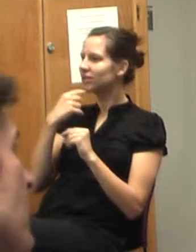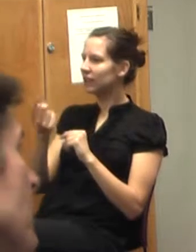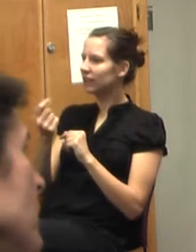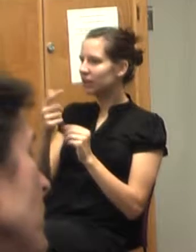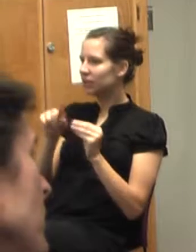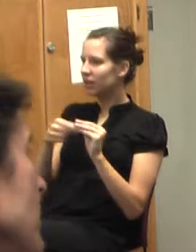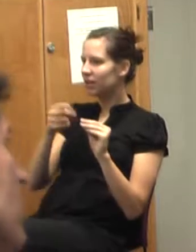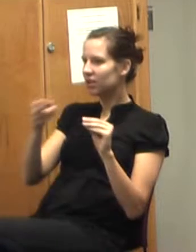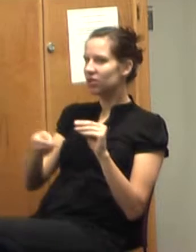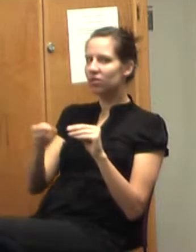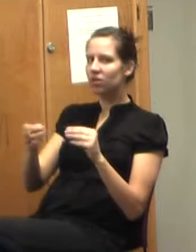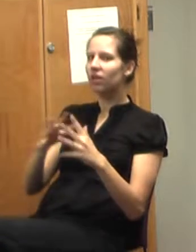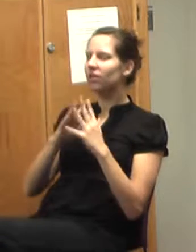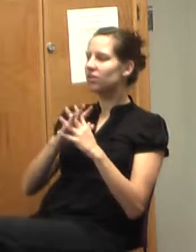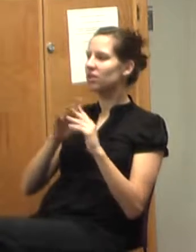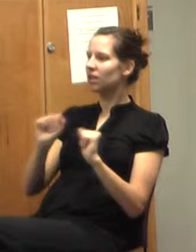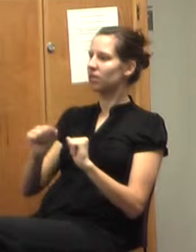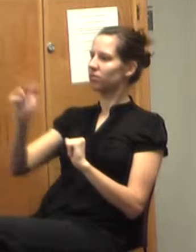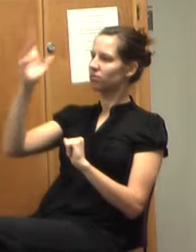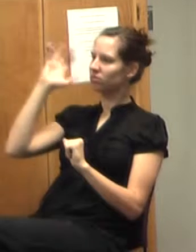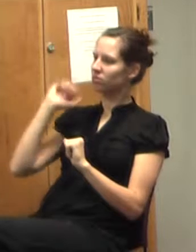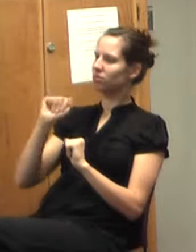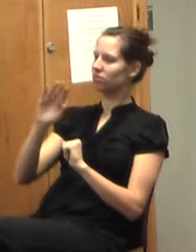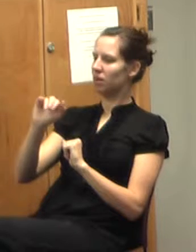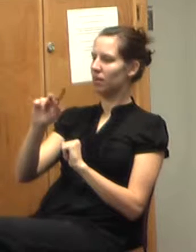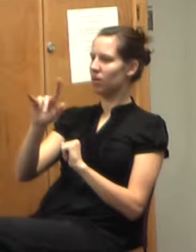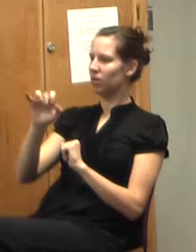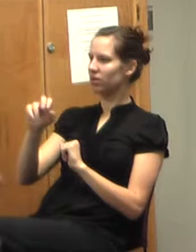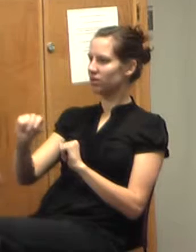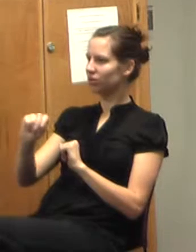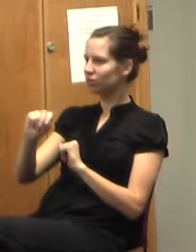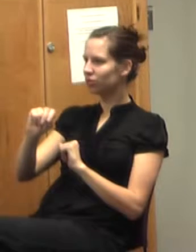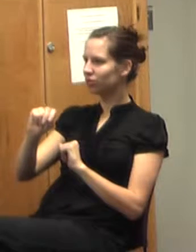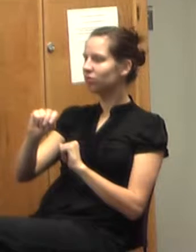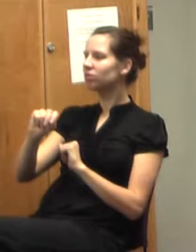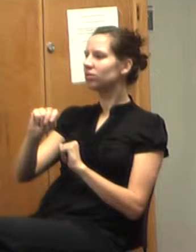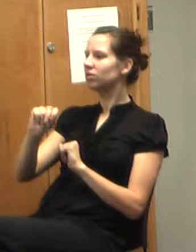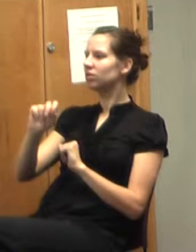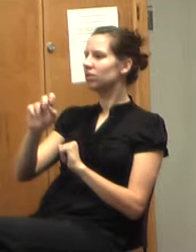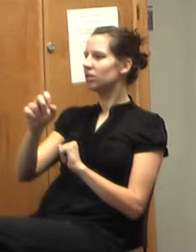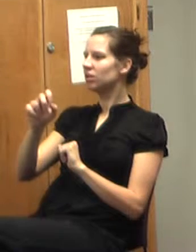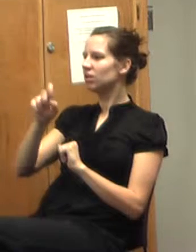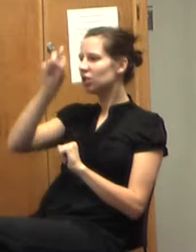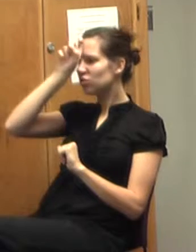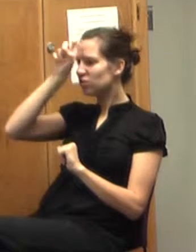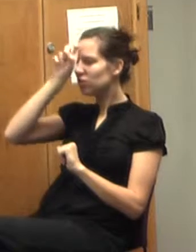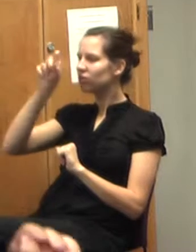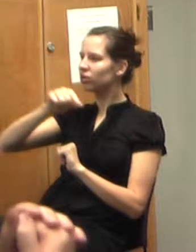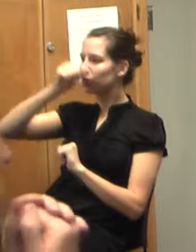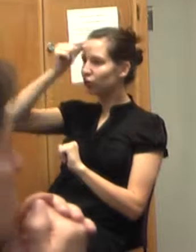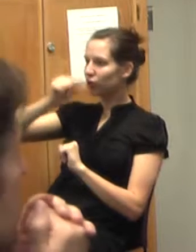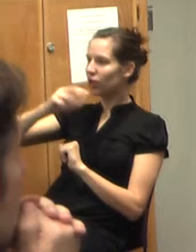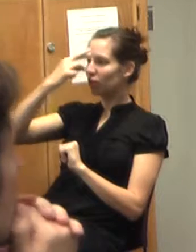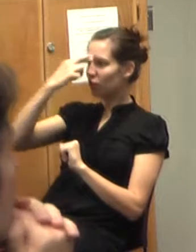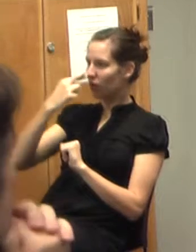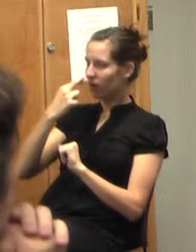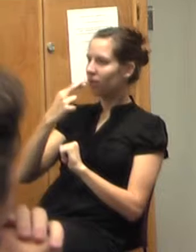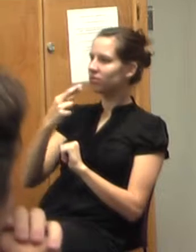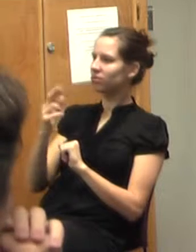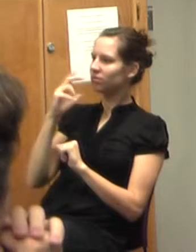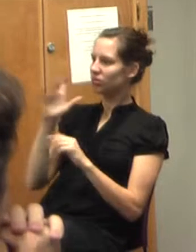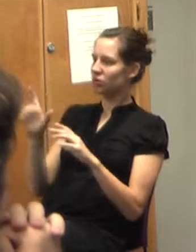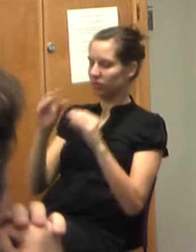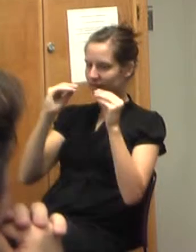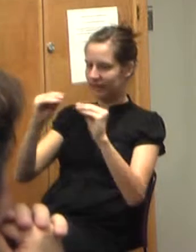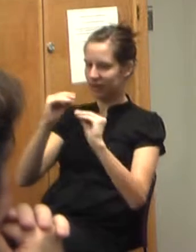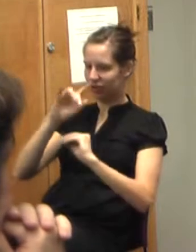history. Wrestling can be dated back to the Babylonians and Egyptians. The Greeks and Romans used to teach